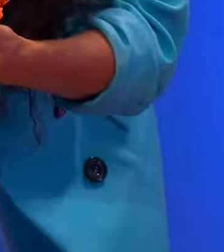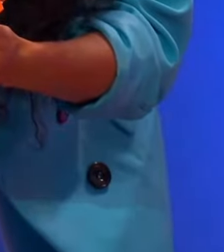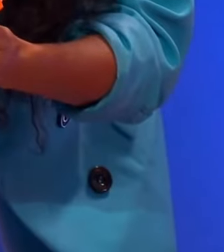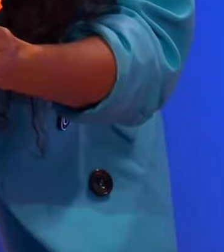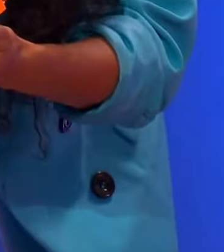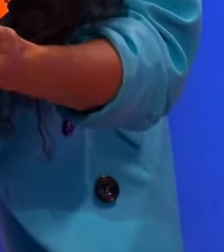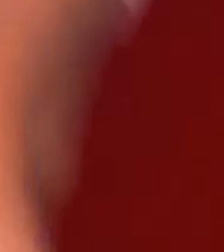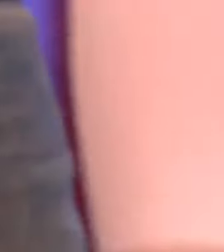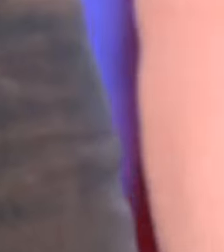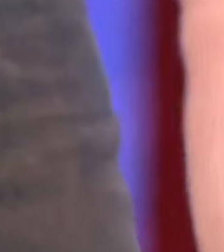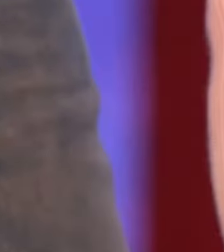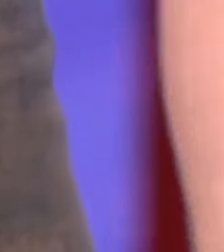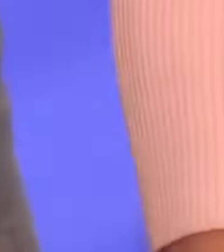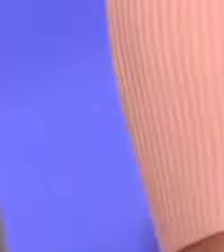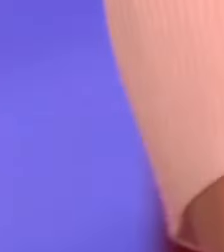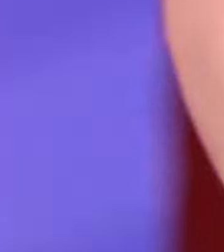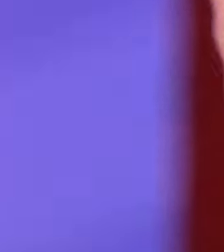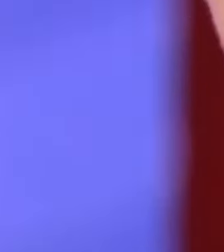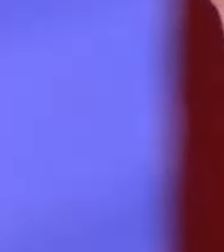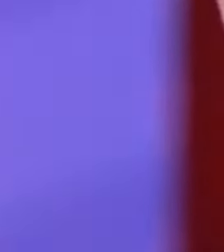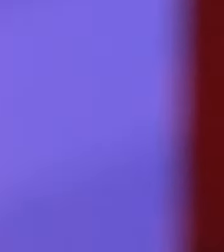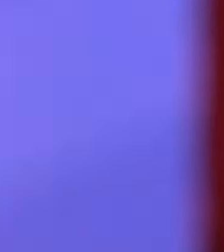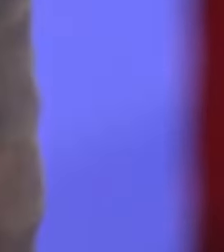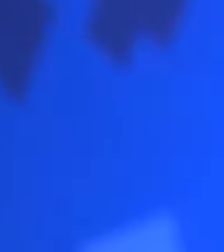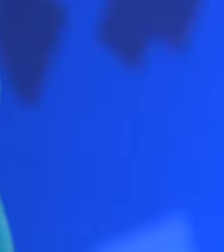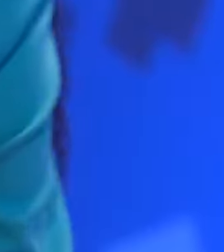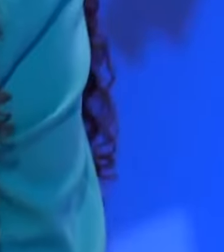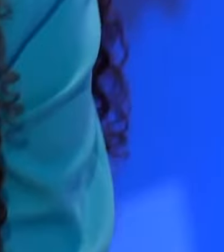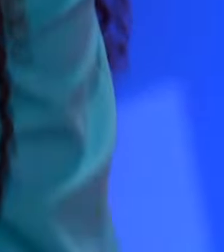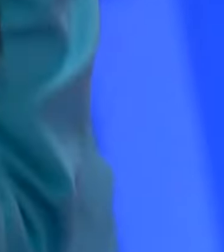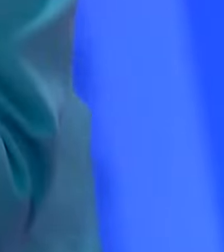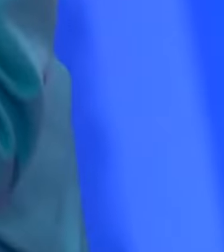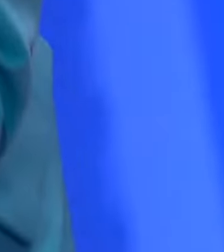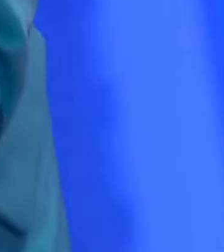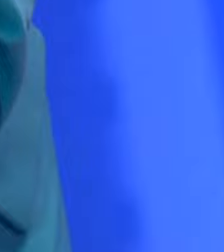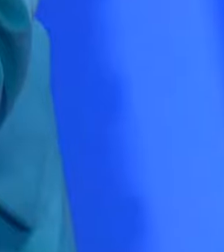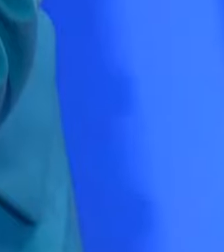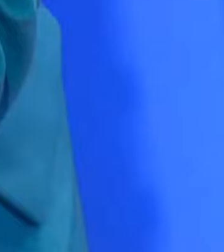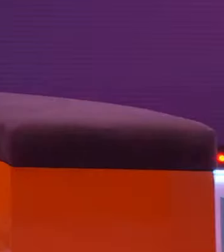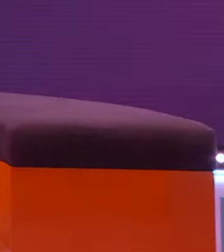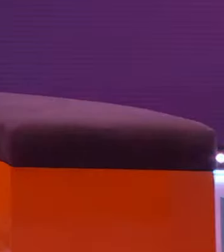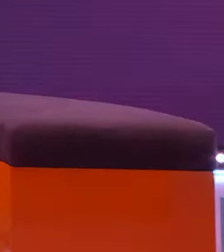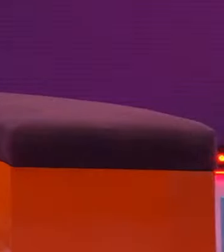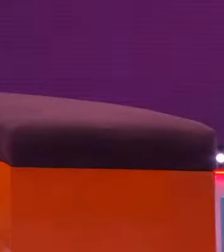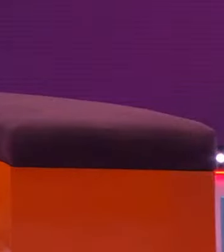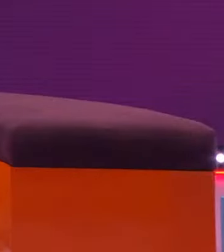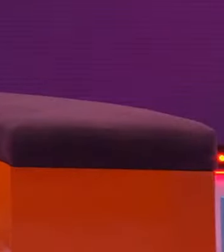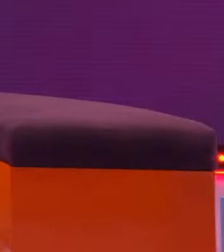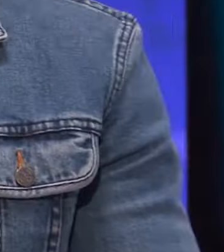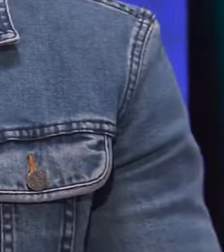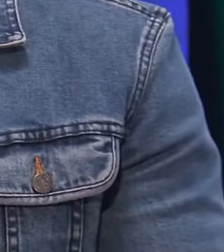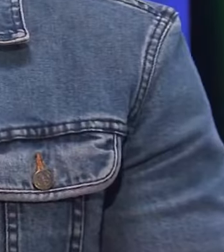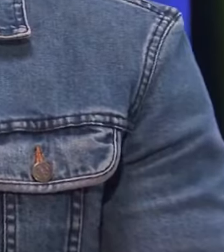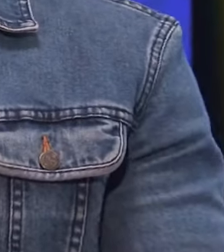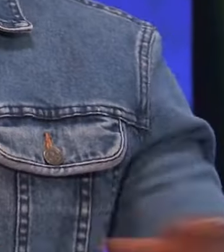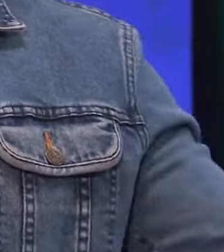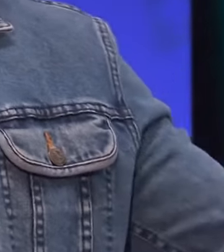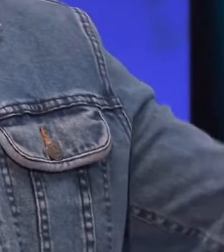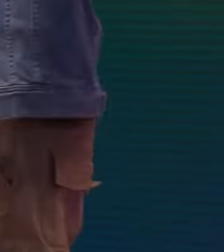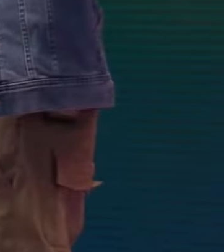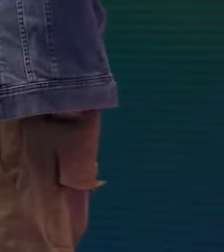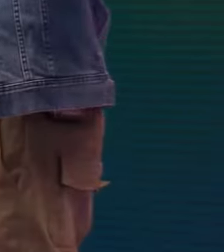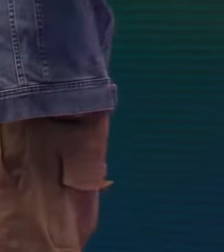back together again, Joel. It's going 15 great. seconds left. It's going great. All right, teams. 10, 9. You're putting too much